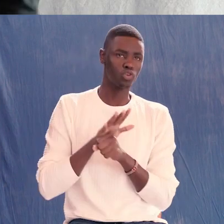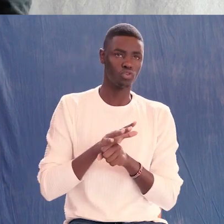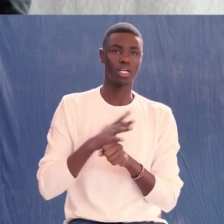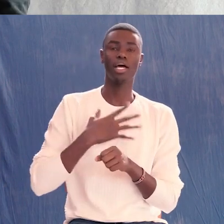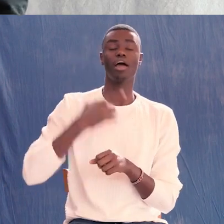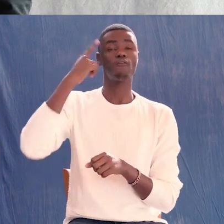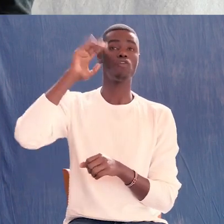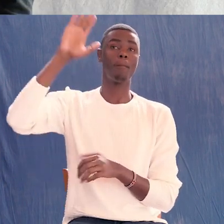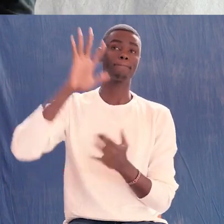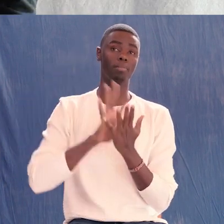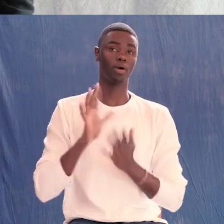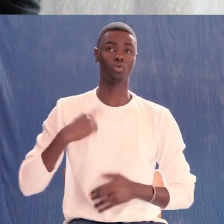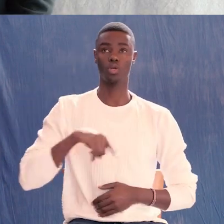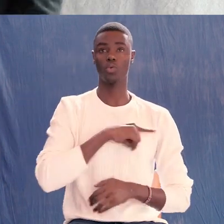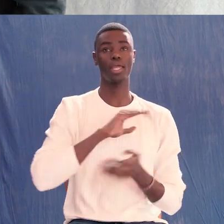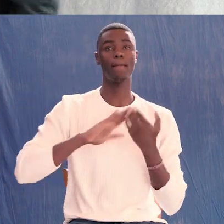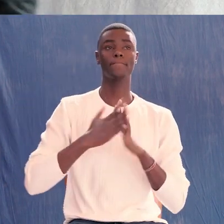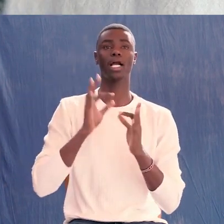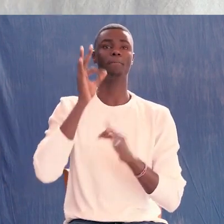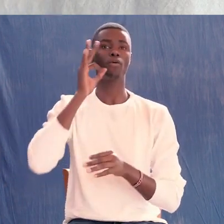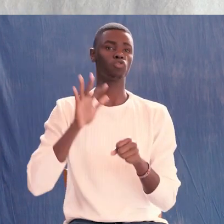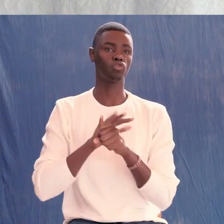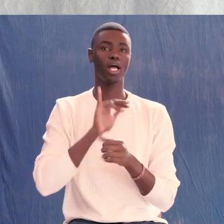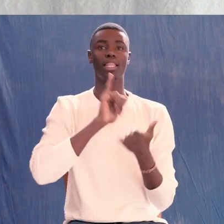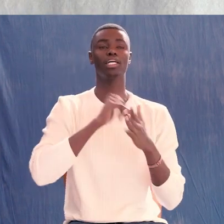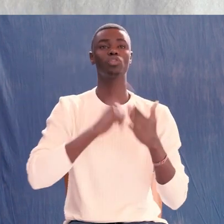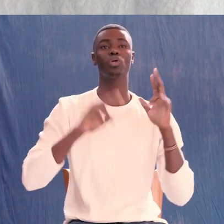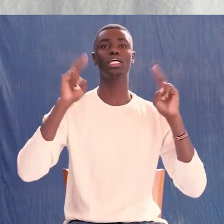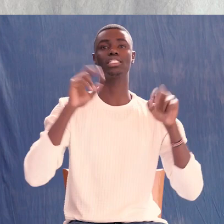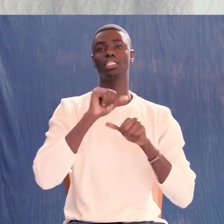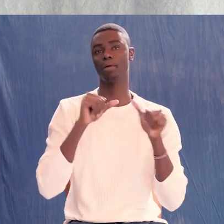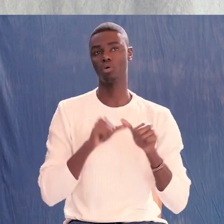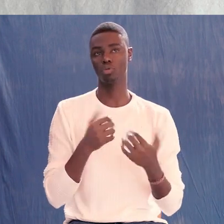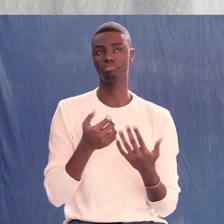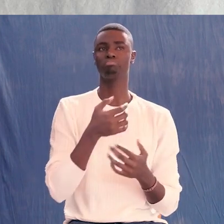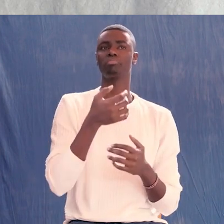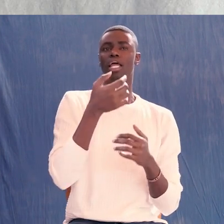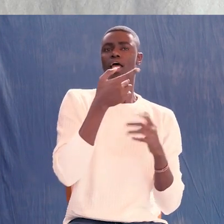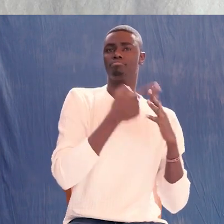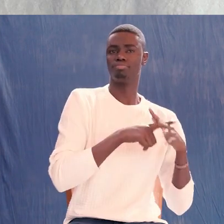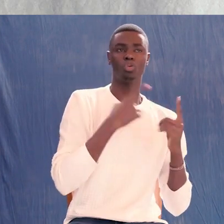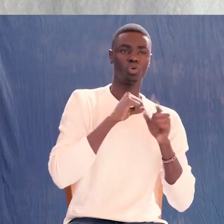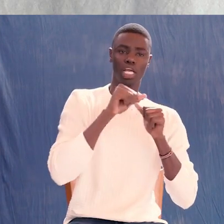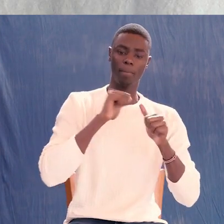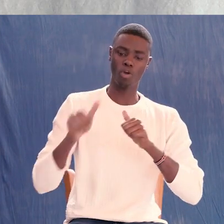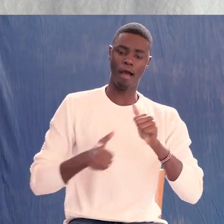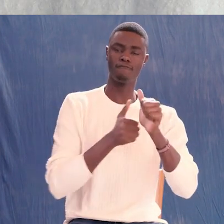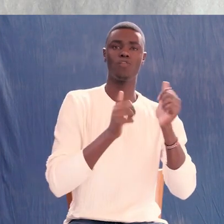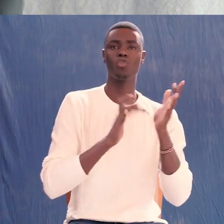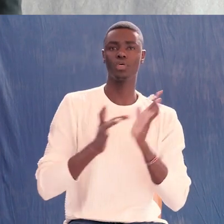glory that we'd be more fruitful. And this is what this series is all about. So Mbonisi kicked us off talking about following Jesus